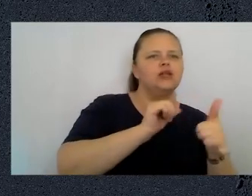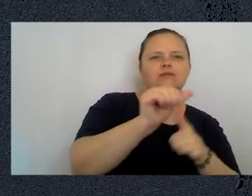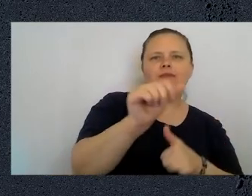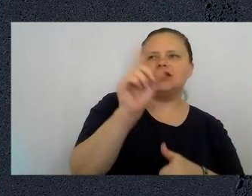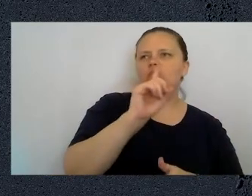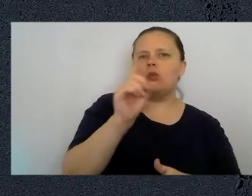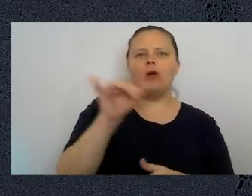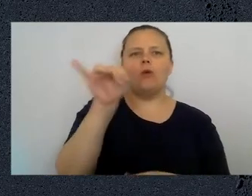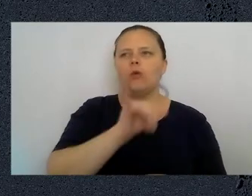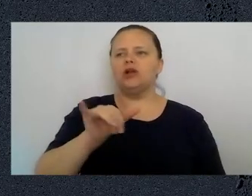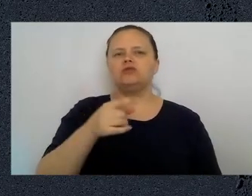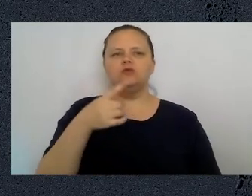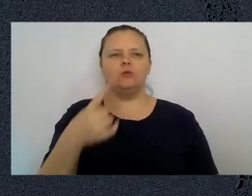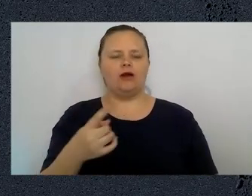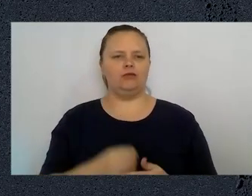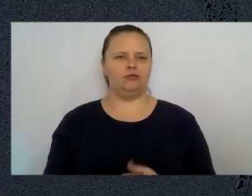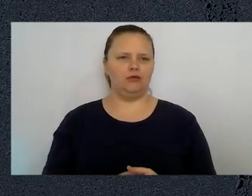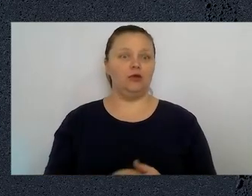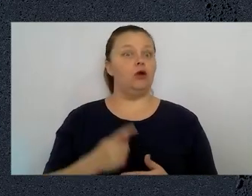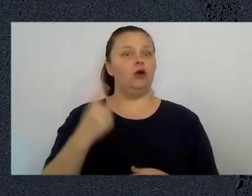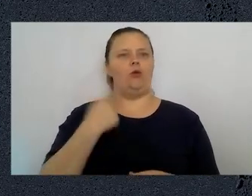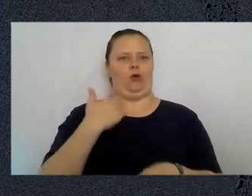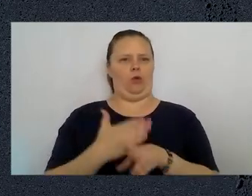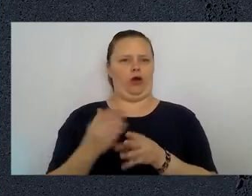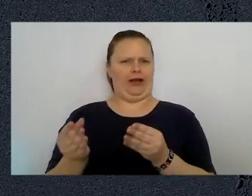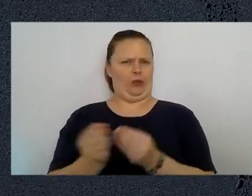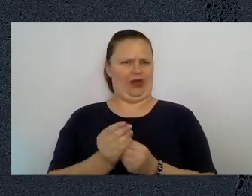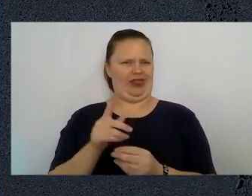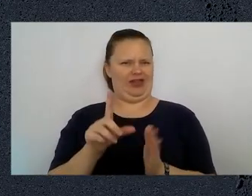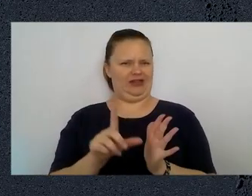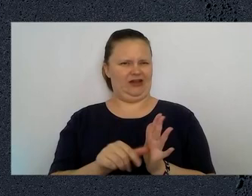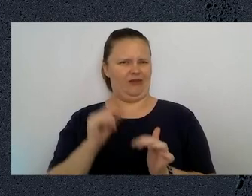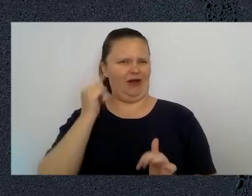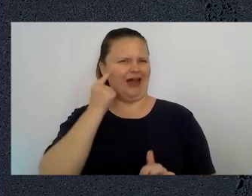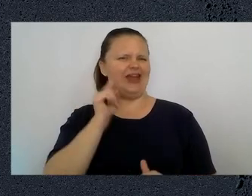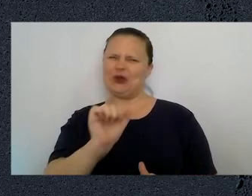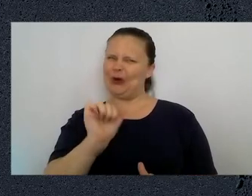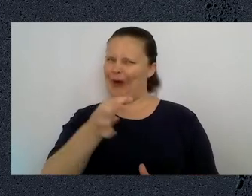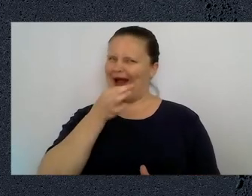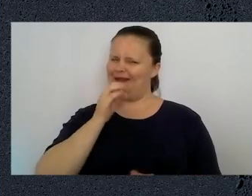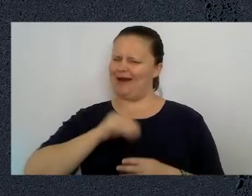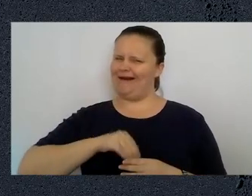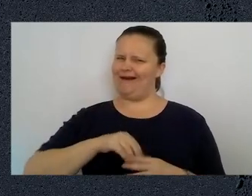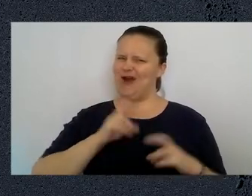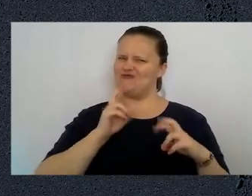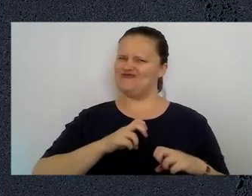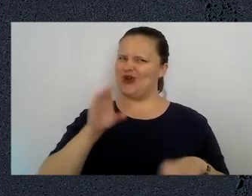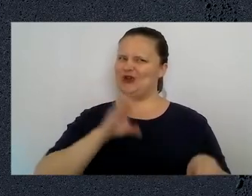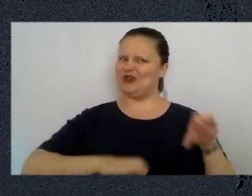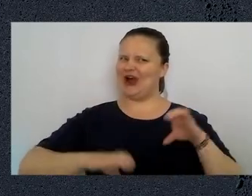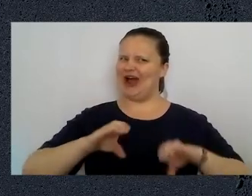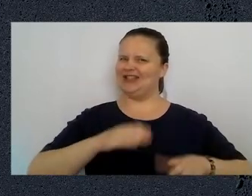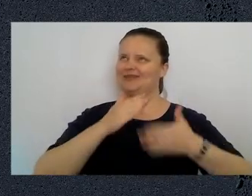And so the person I was working with at the time said, "Why? I think you're a little bit of a researcher. Like you're a scientist and you don't know it."